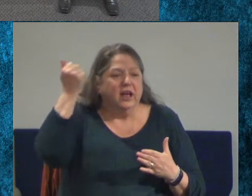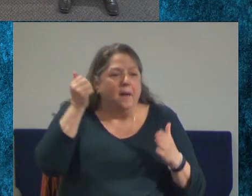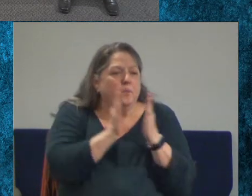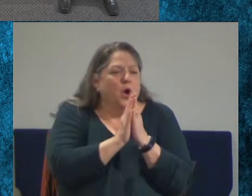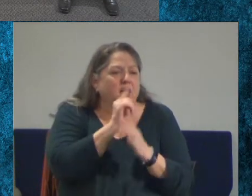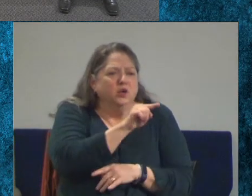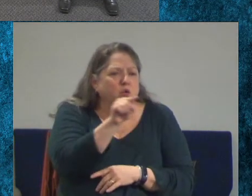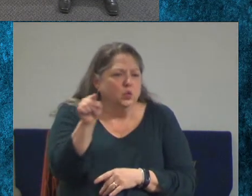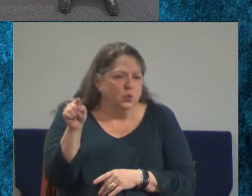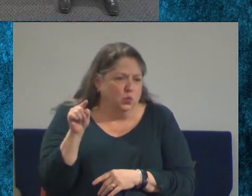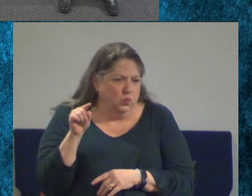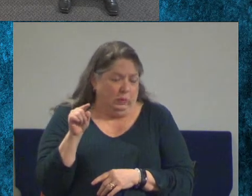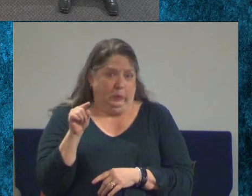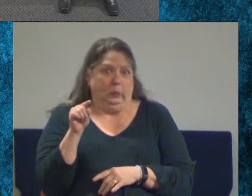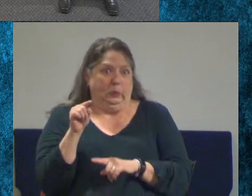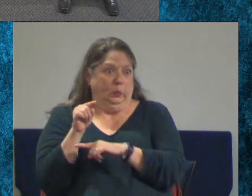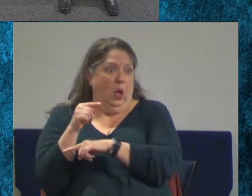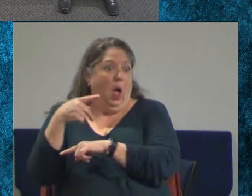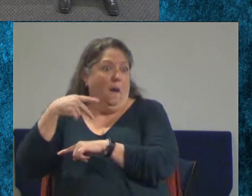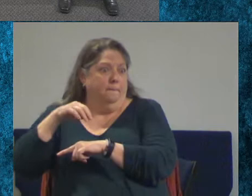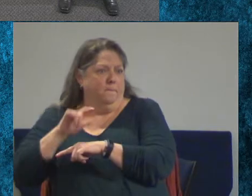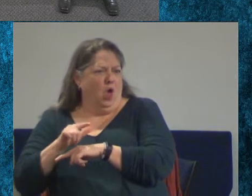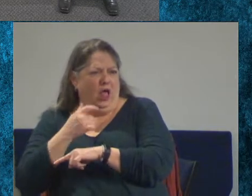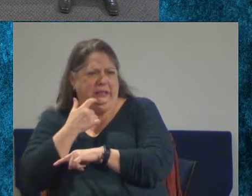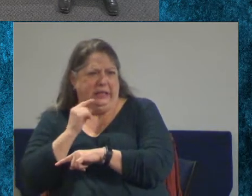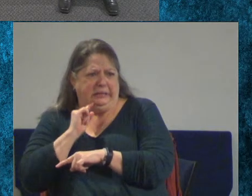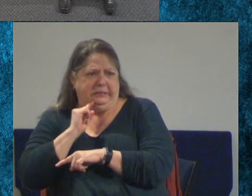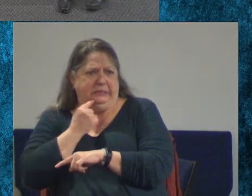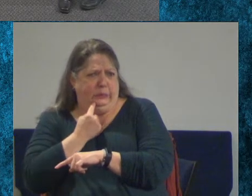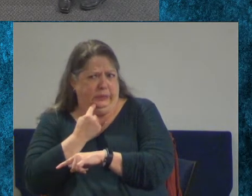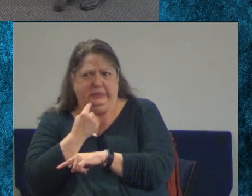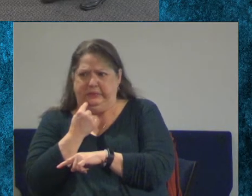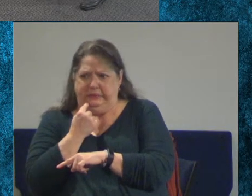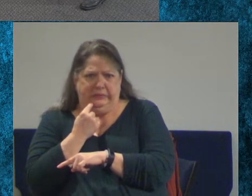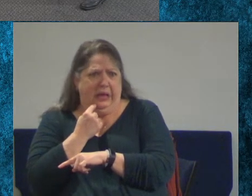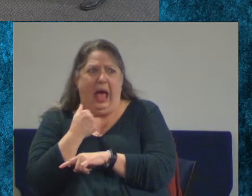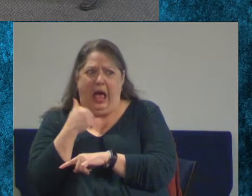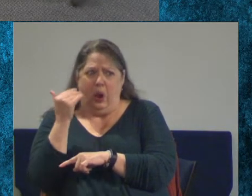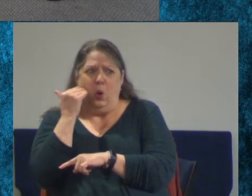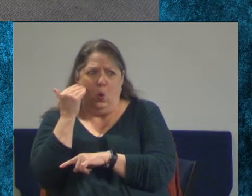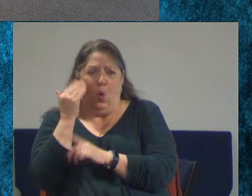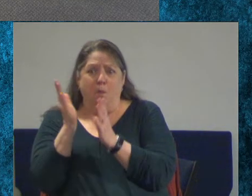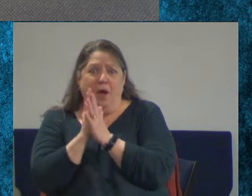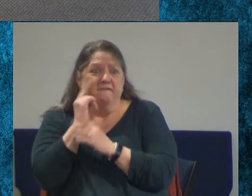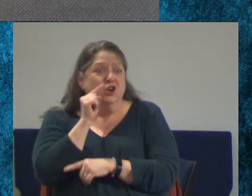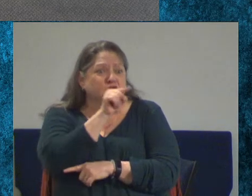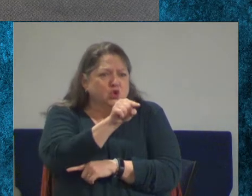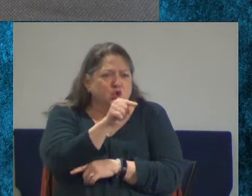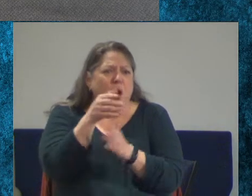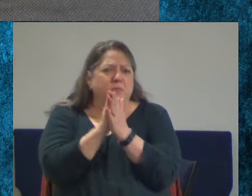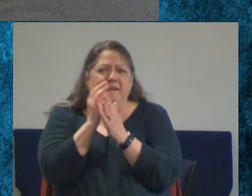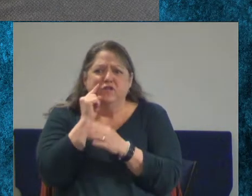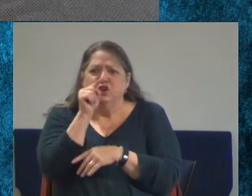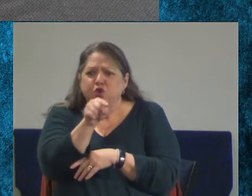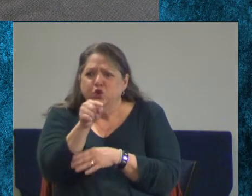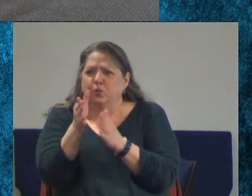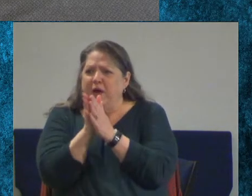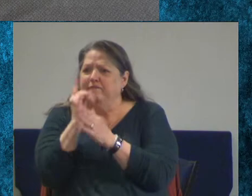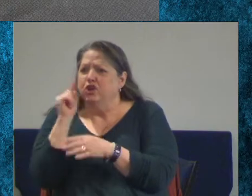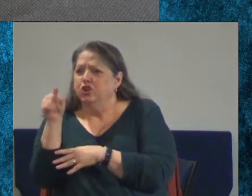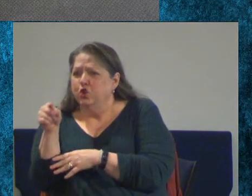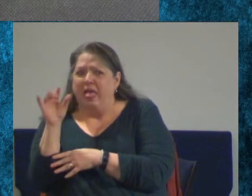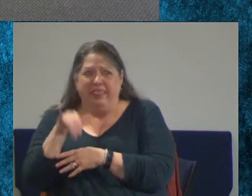So Paul took that serious. Paul knew that praying for the church and praying for the people of God